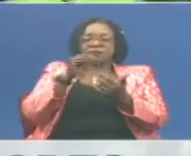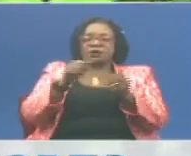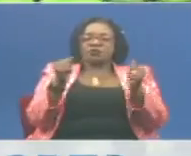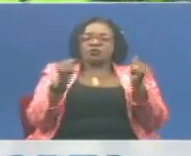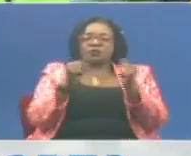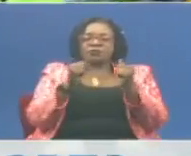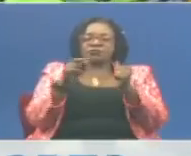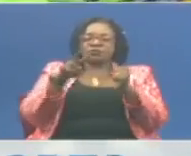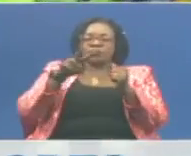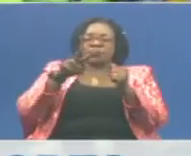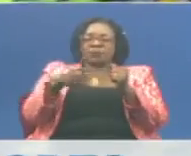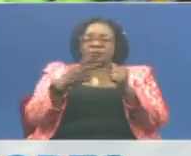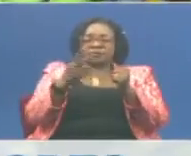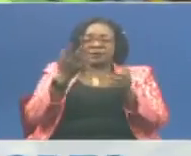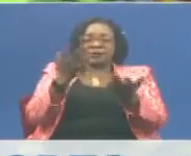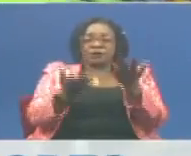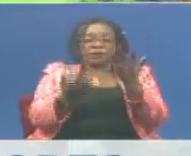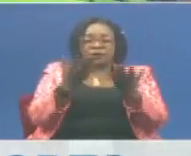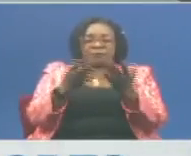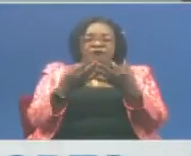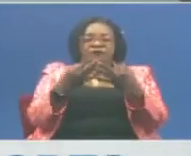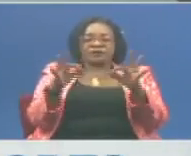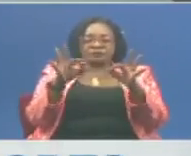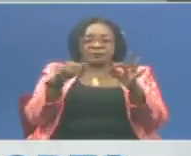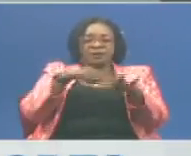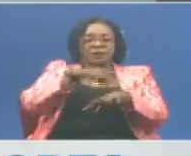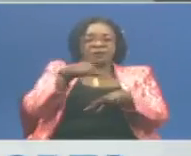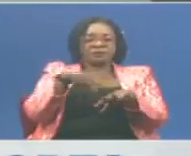2,000 kilograms of fresh produce per hour.